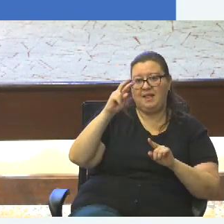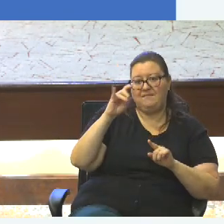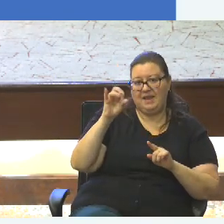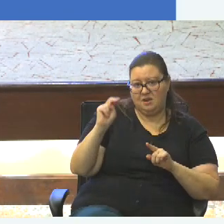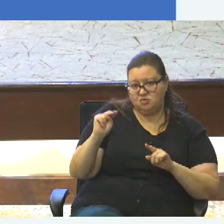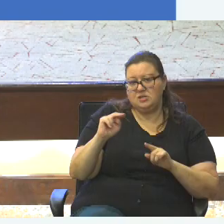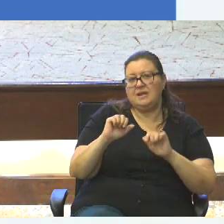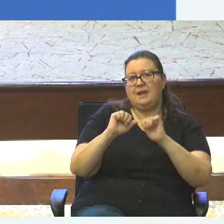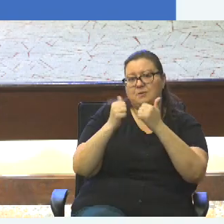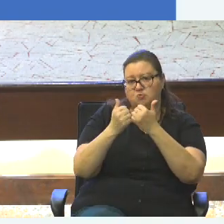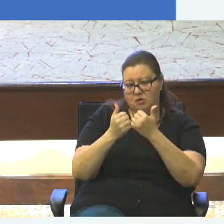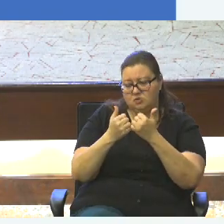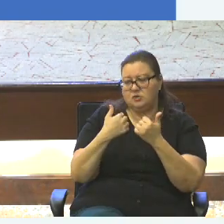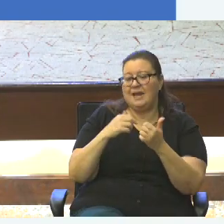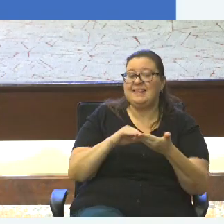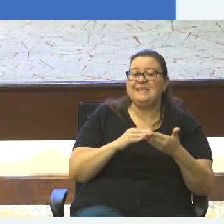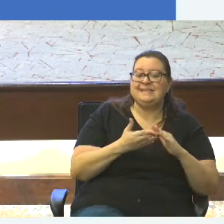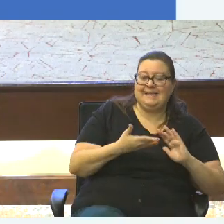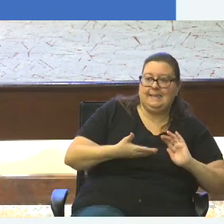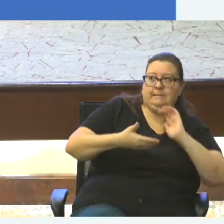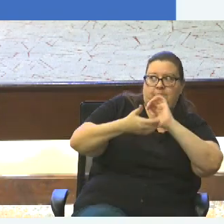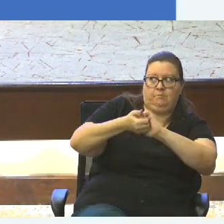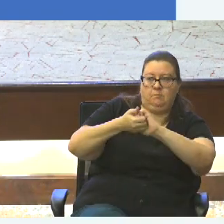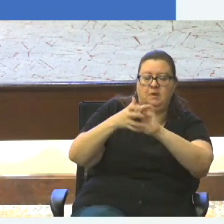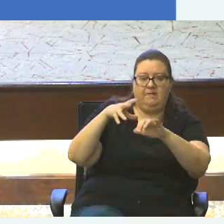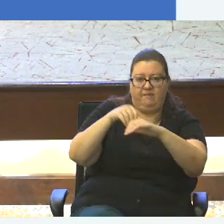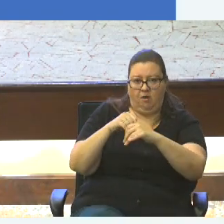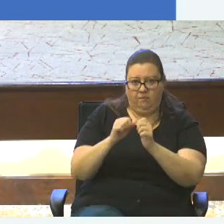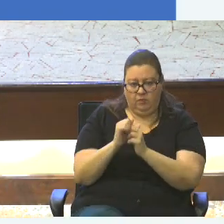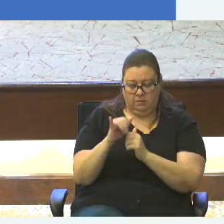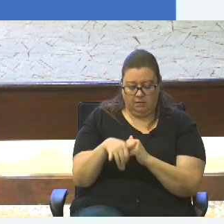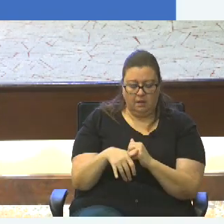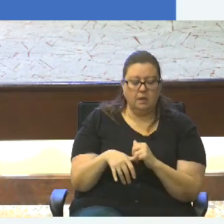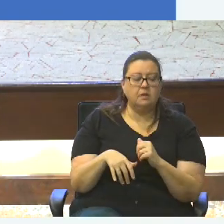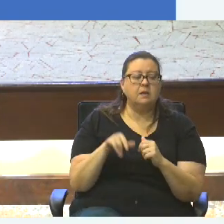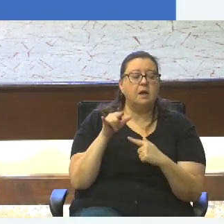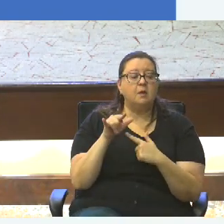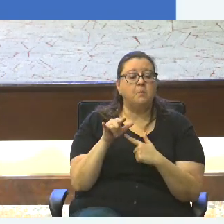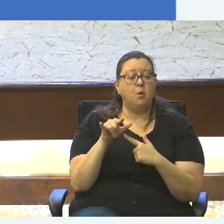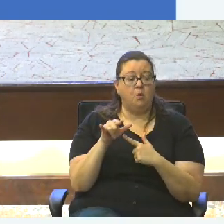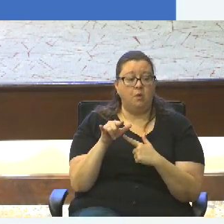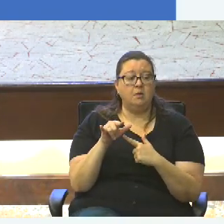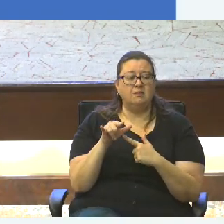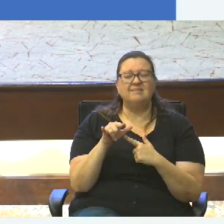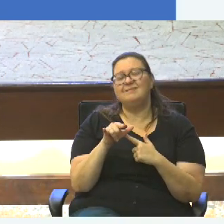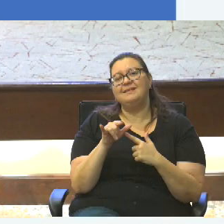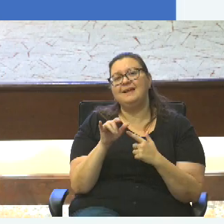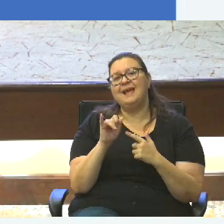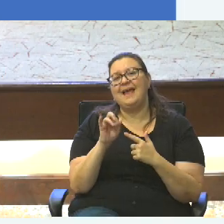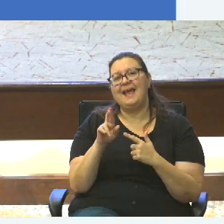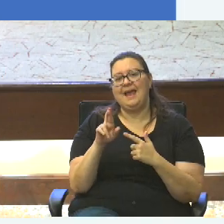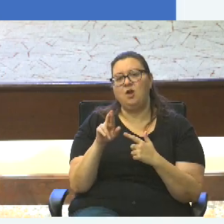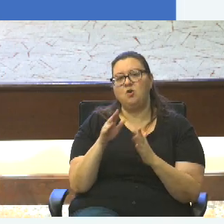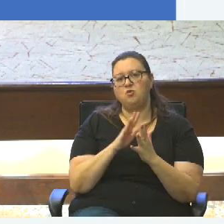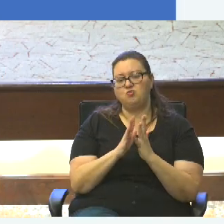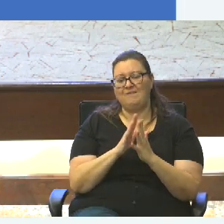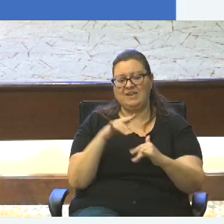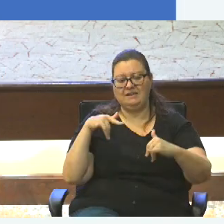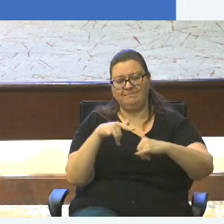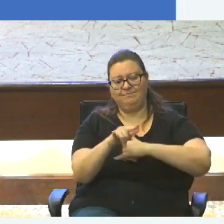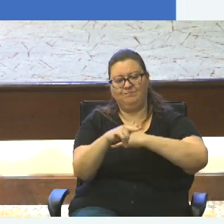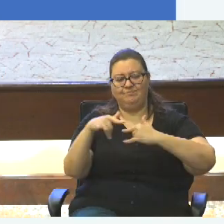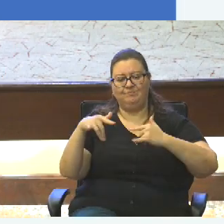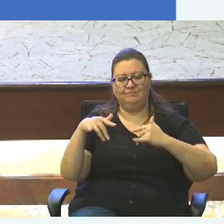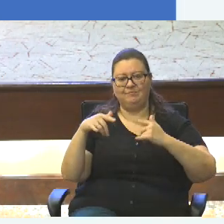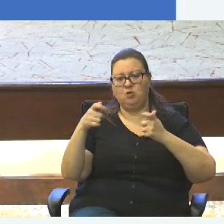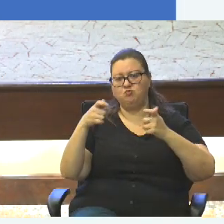no direct costs involved with those. The airport, of course, is served by an air traffic control tower as well as a terminal radar approach